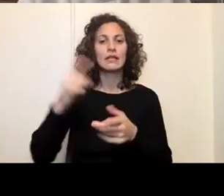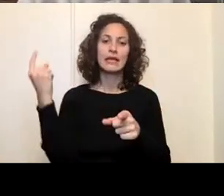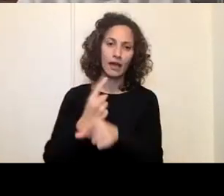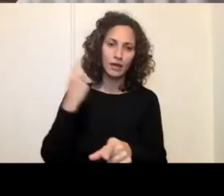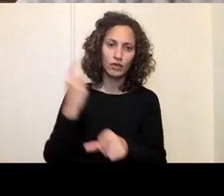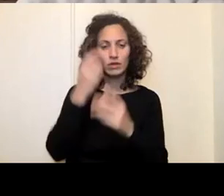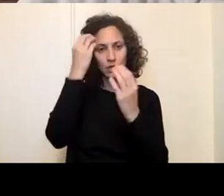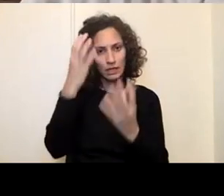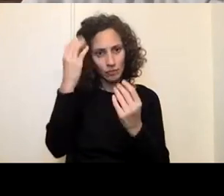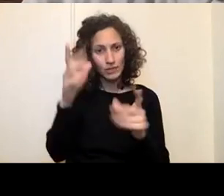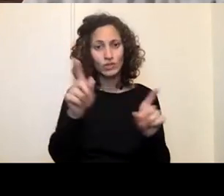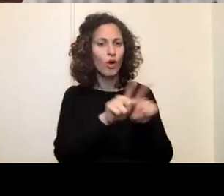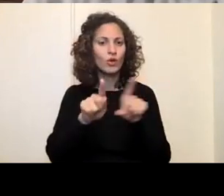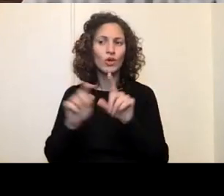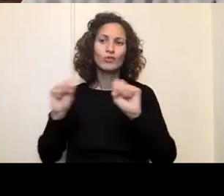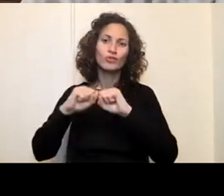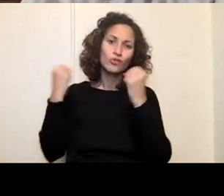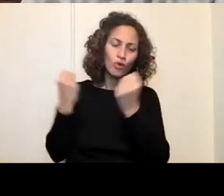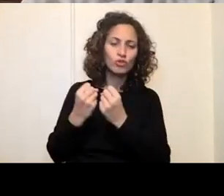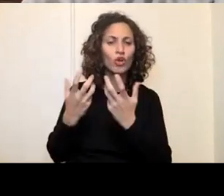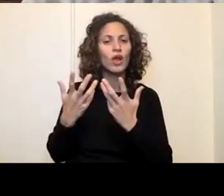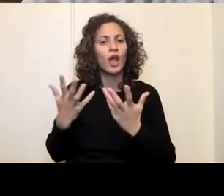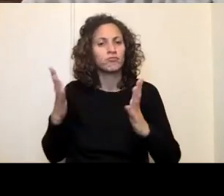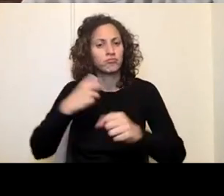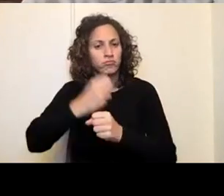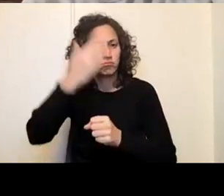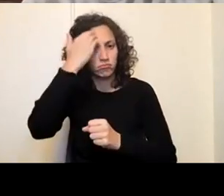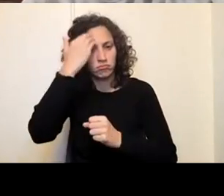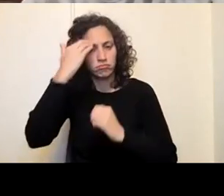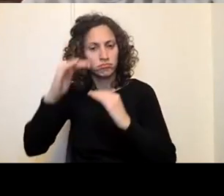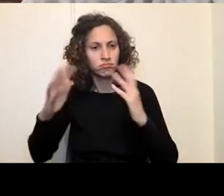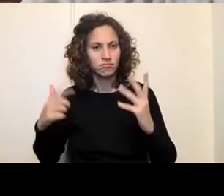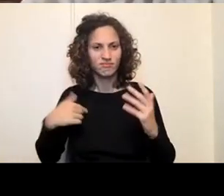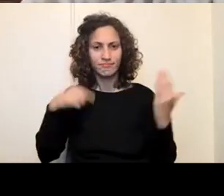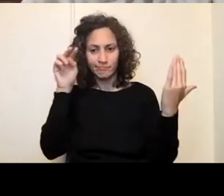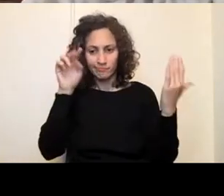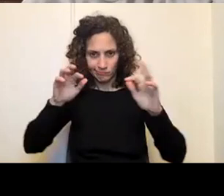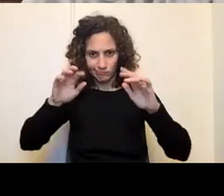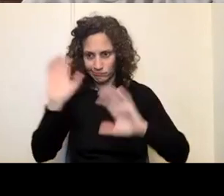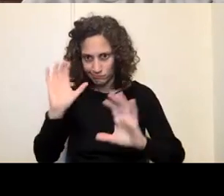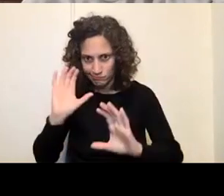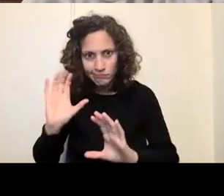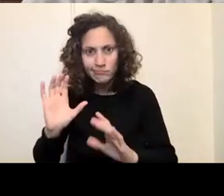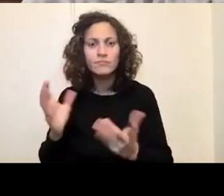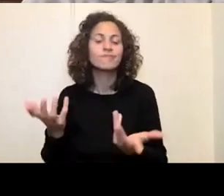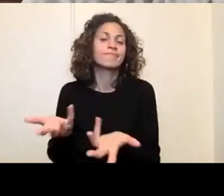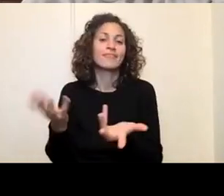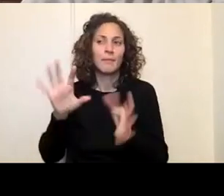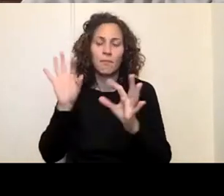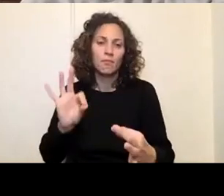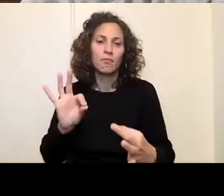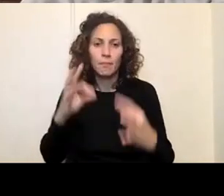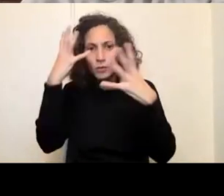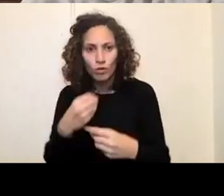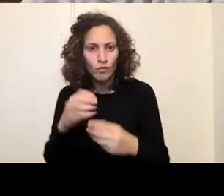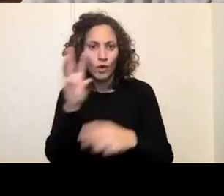it's socially sound. I can't find anything wrong with this website and its information. It's